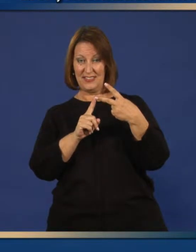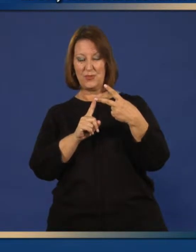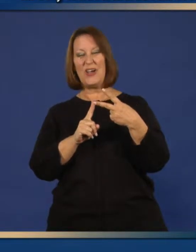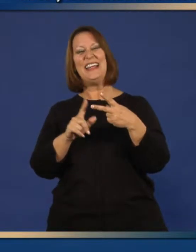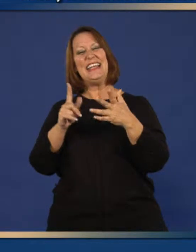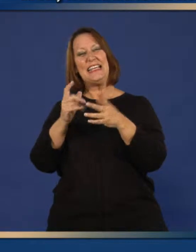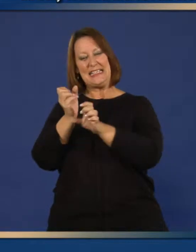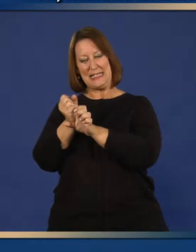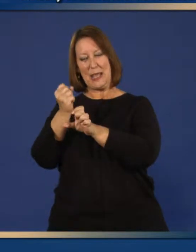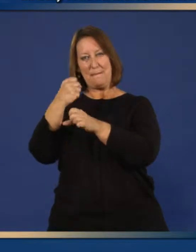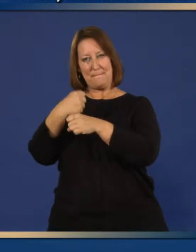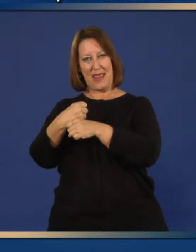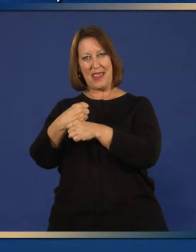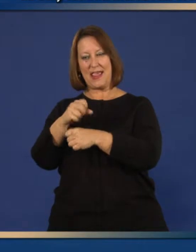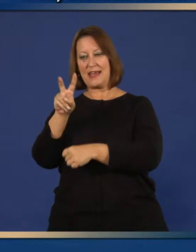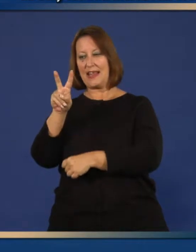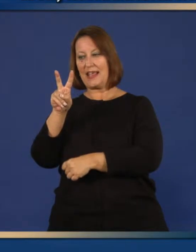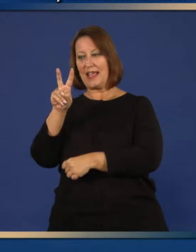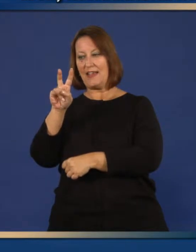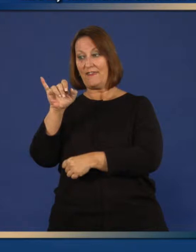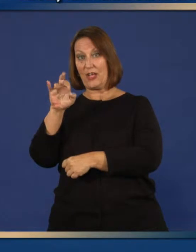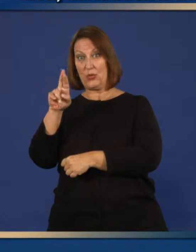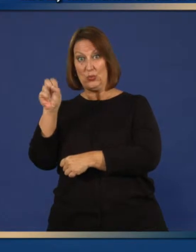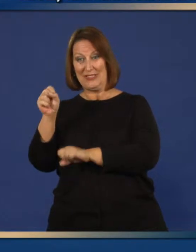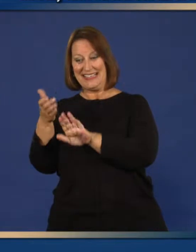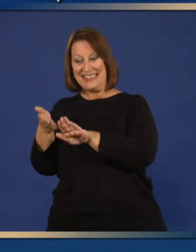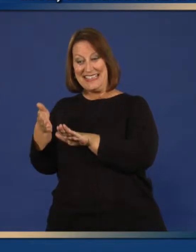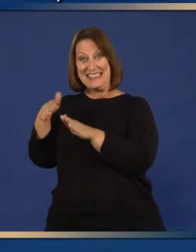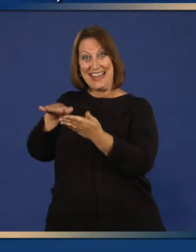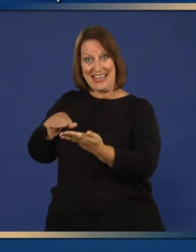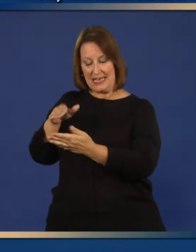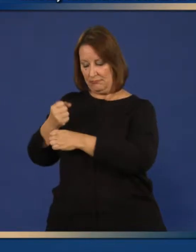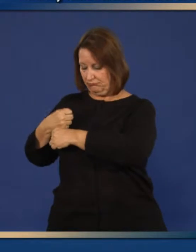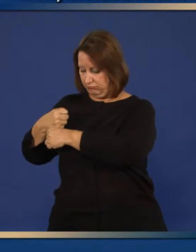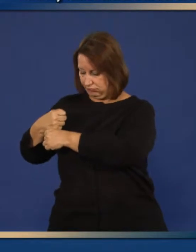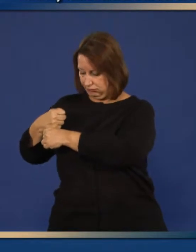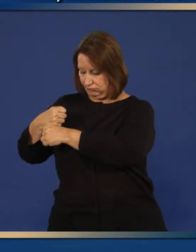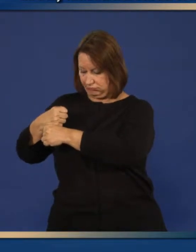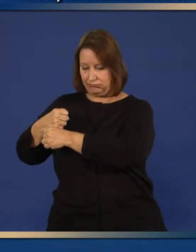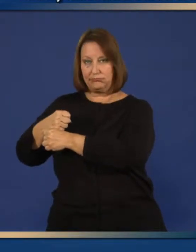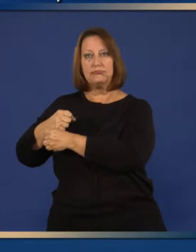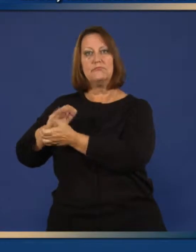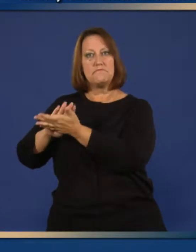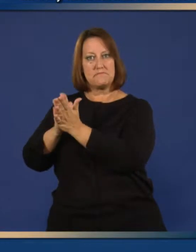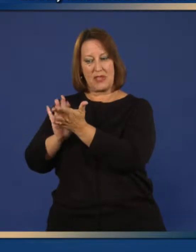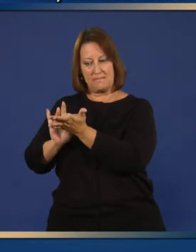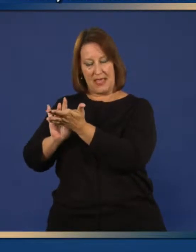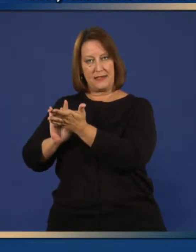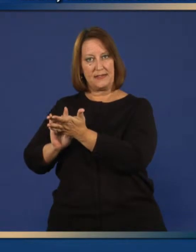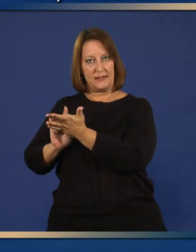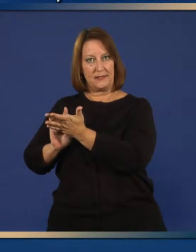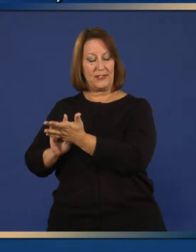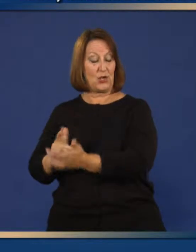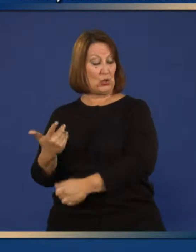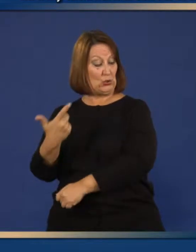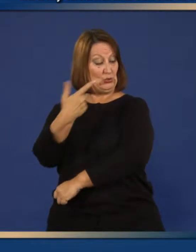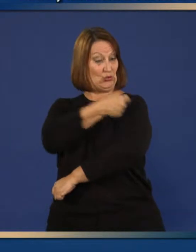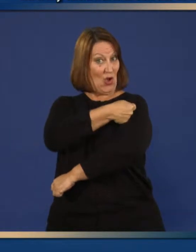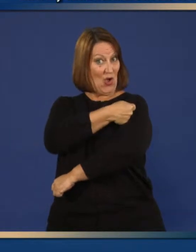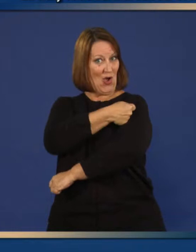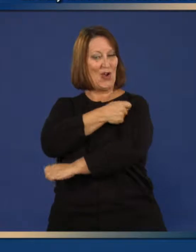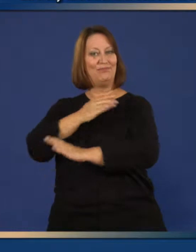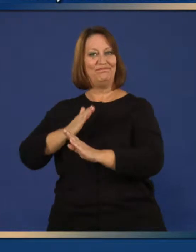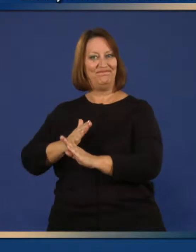Inactivated, killed influenza vaccine, or the flu shot,